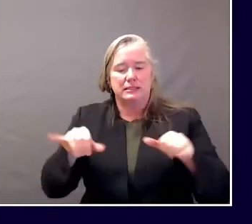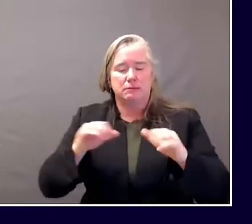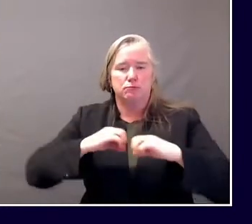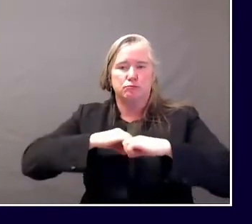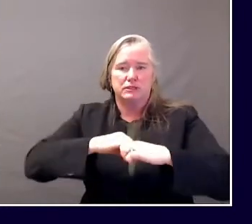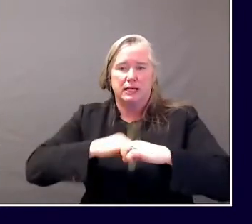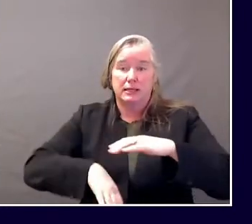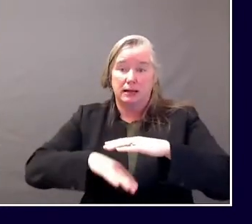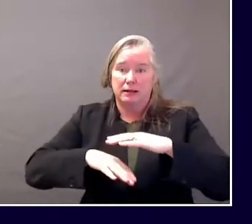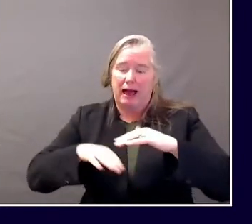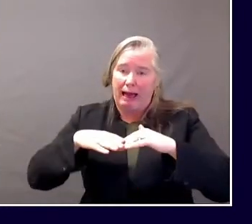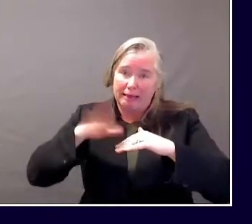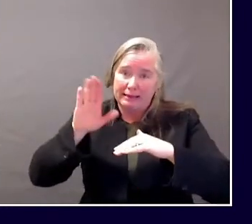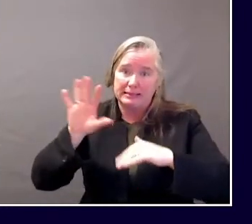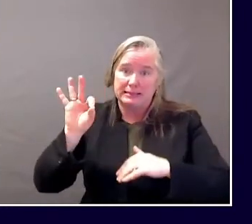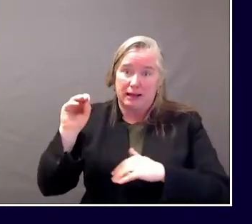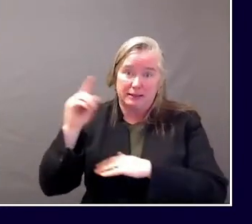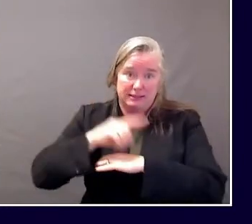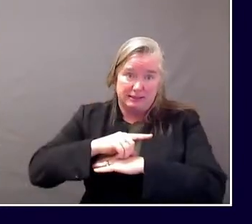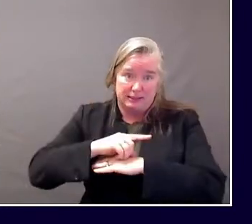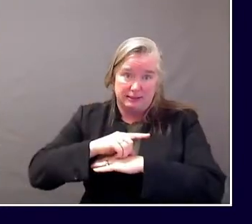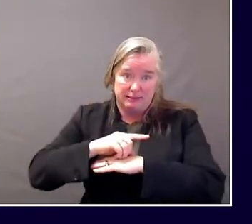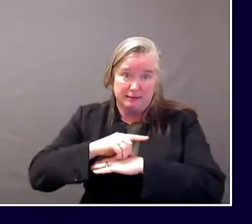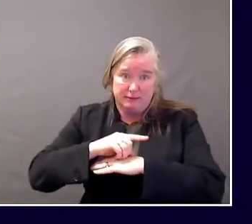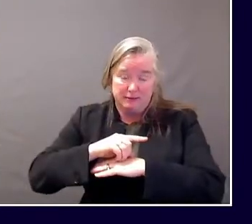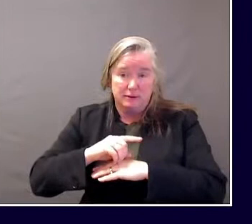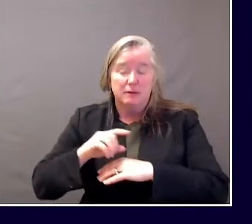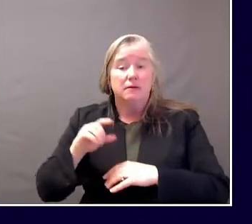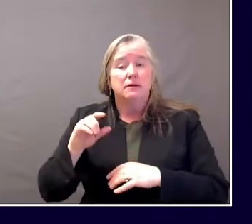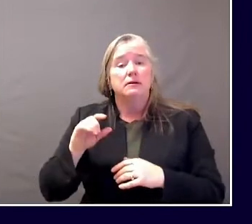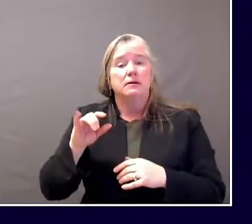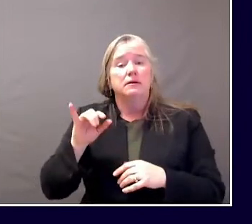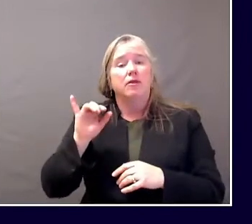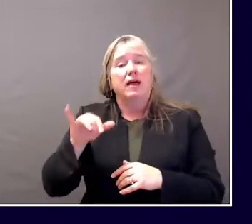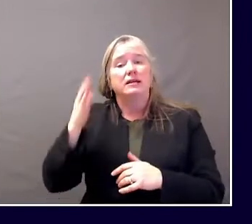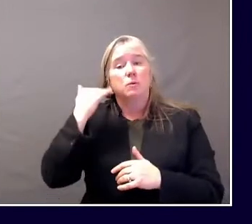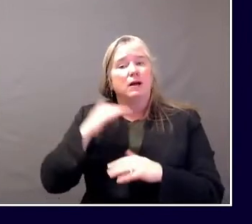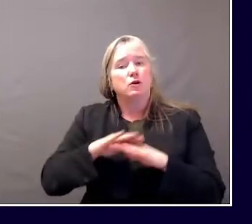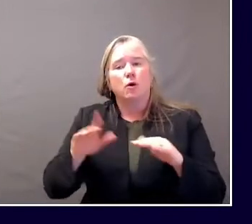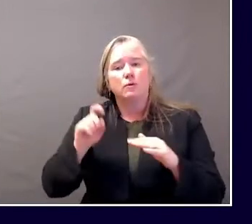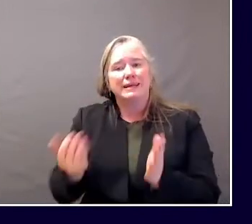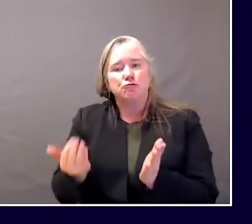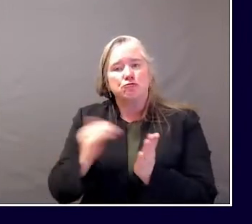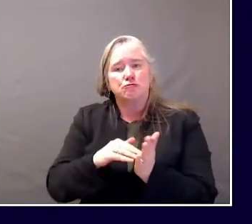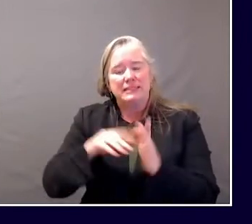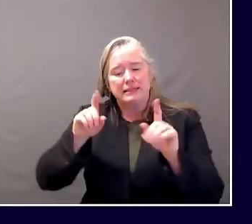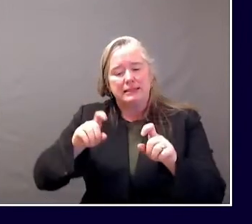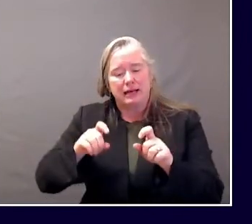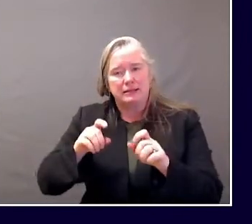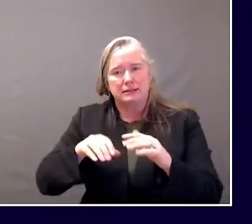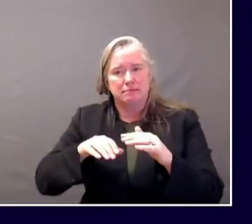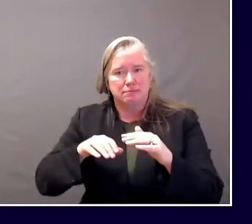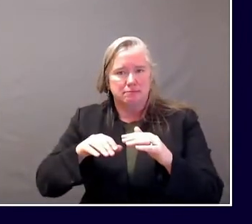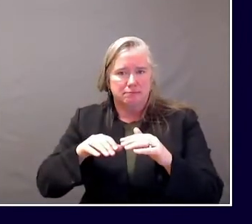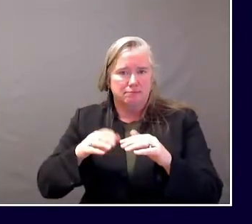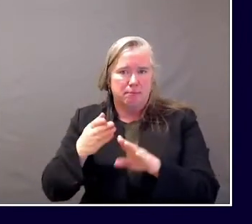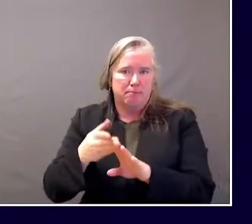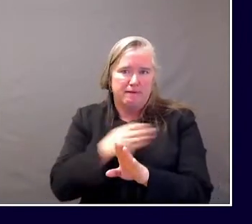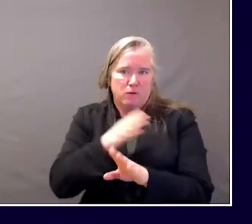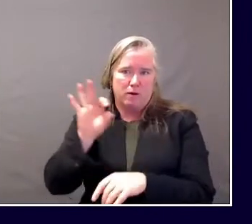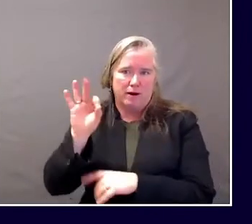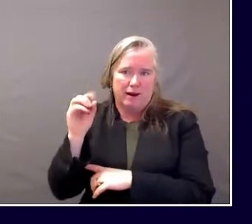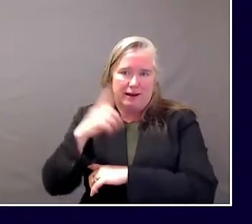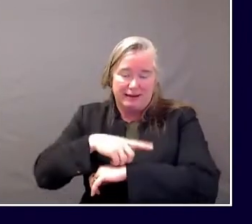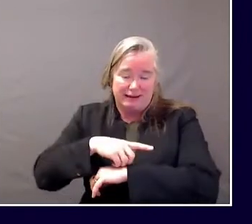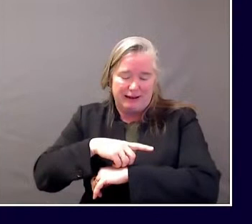90 days, with the exception for at least 90 days. And that's why you don't need to get retested within 90 days. Do some people get